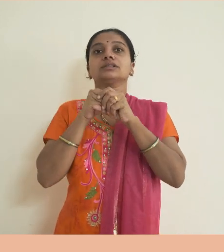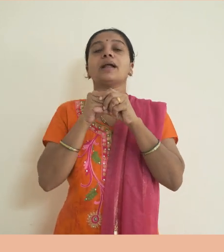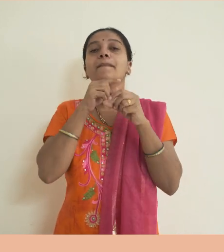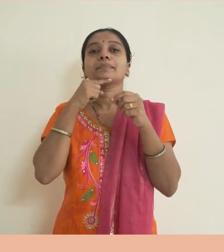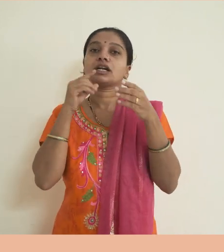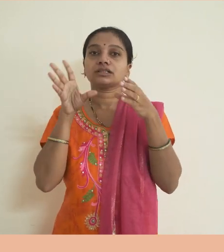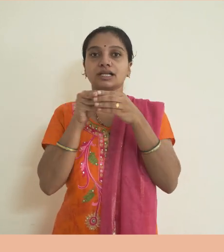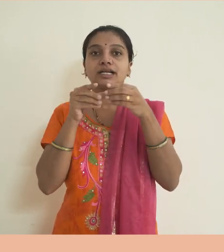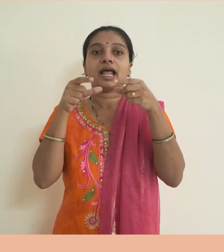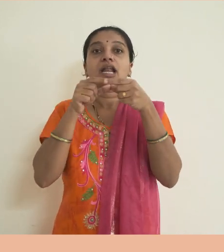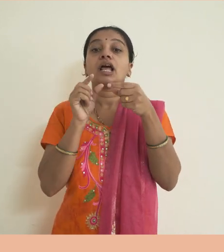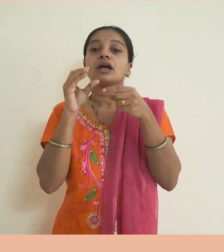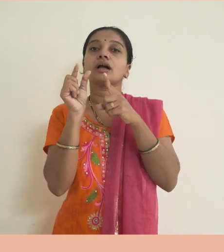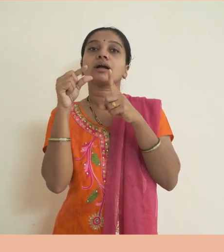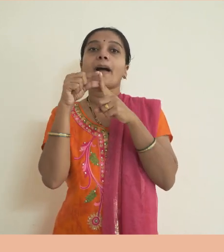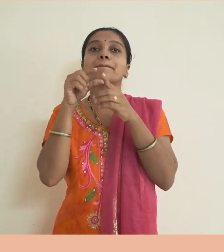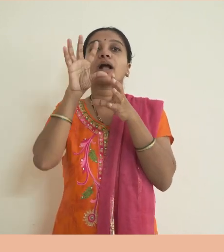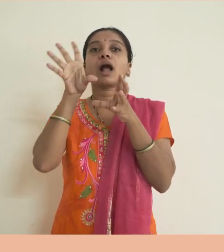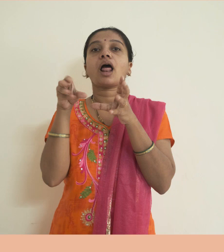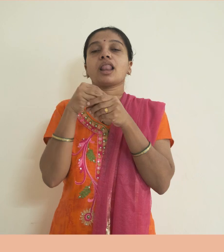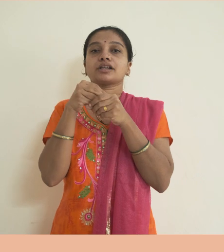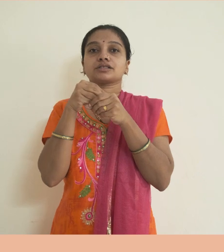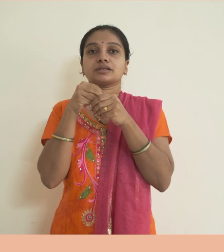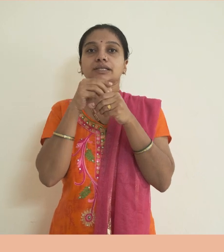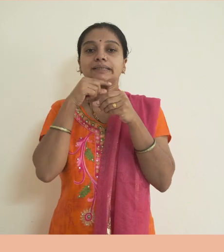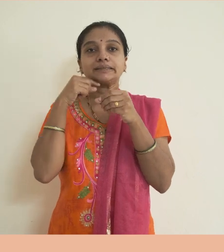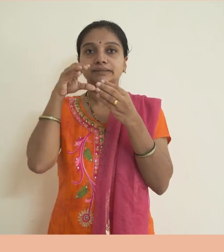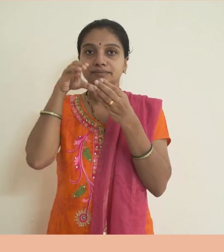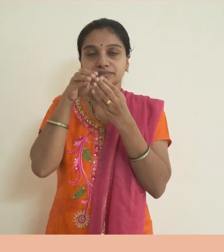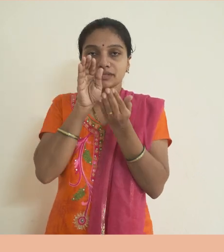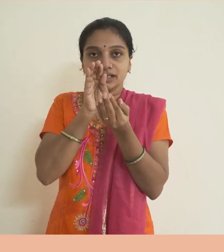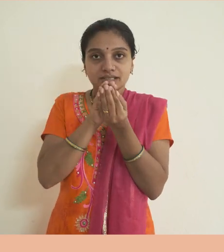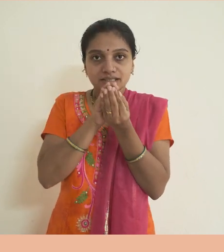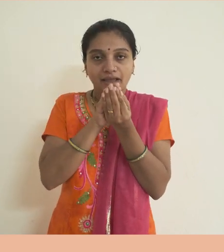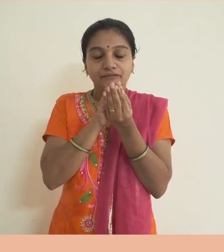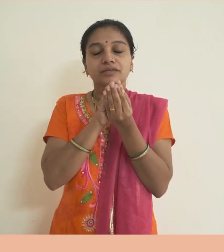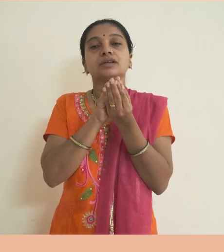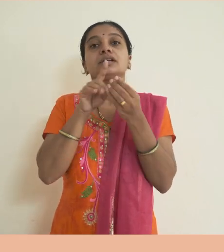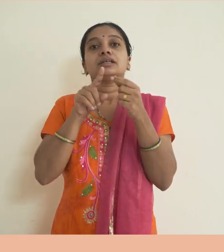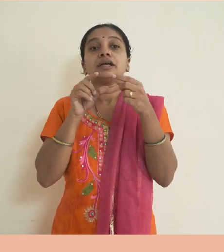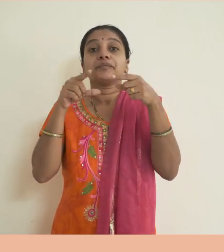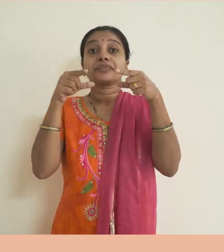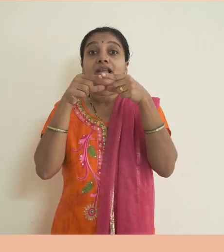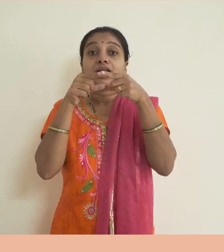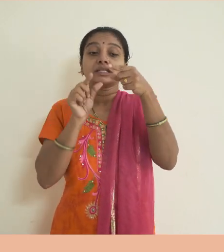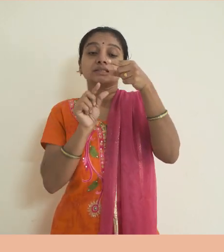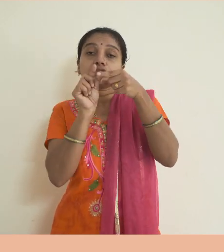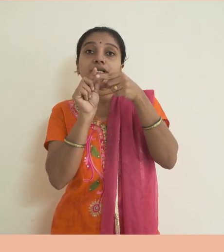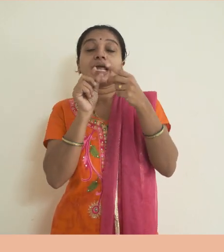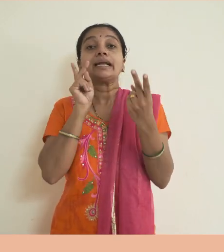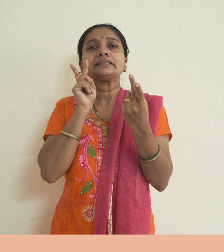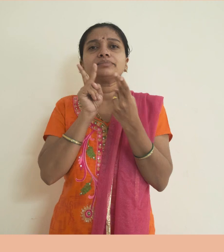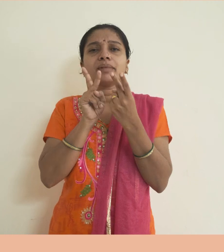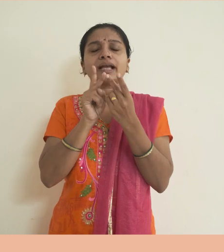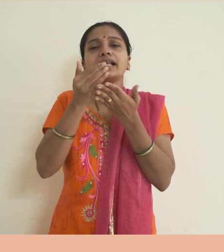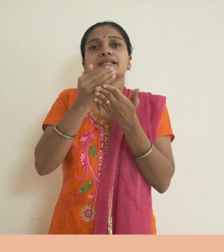it inside the vagina. Menstrual cups are made up of medical grade silicone, which makes it